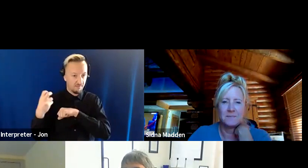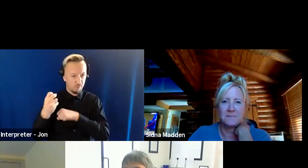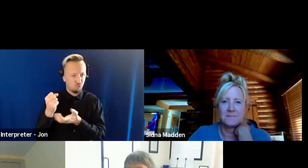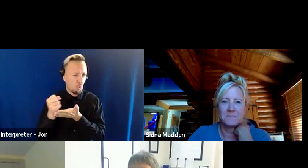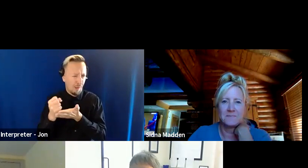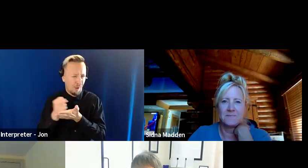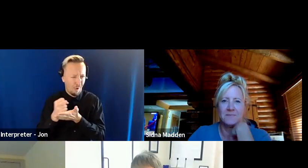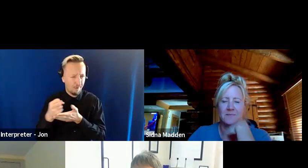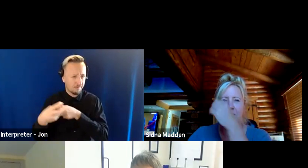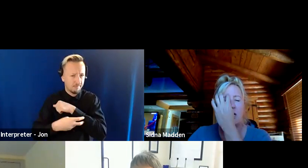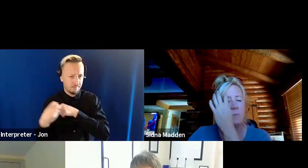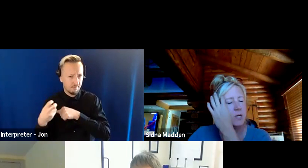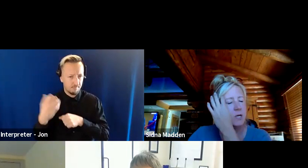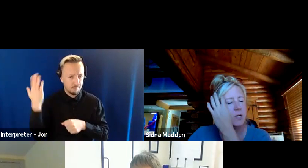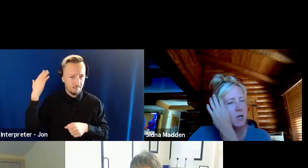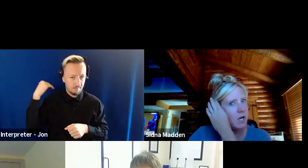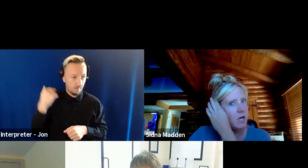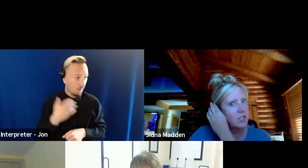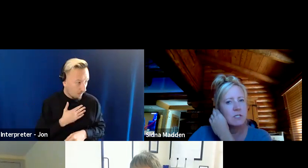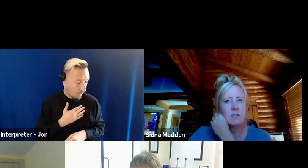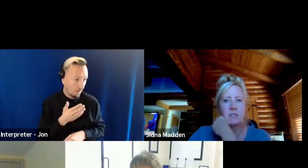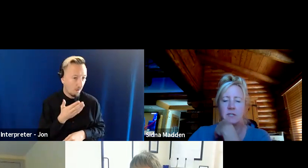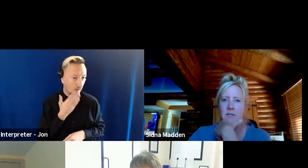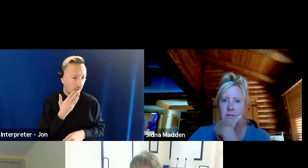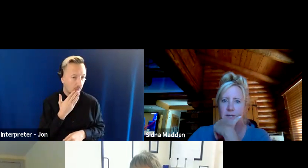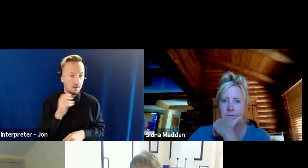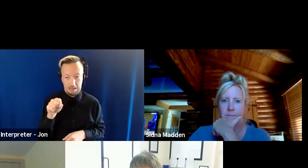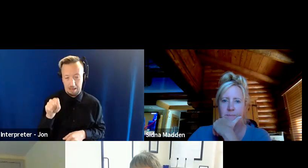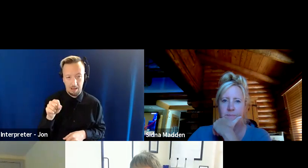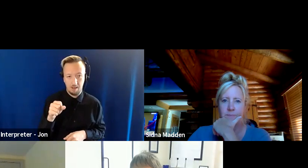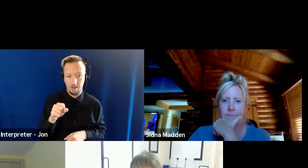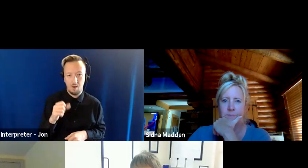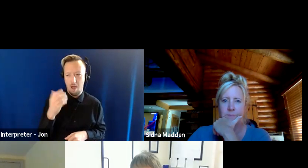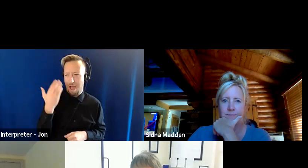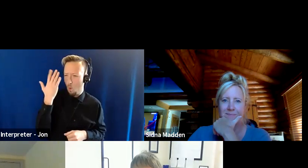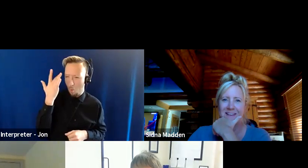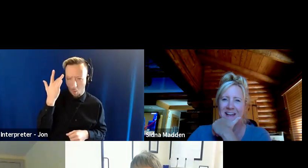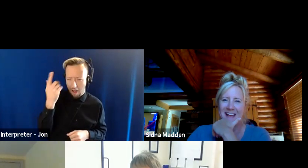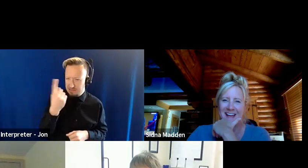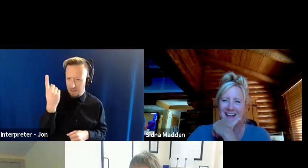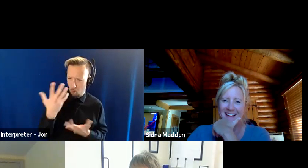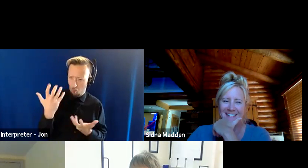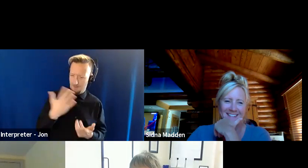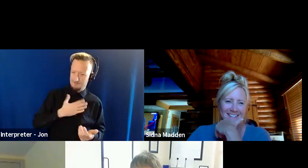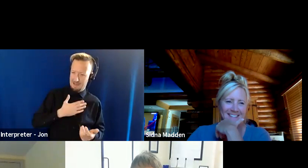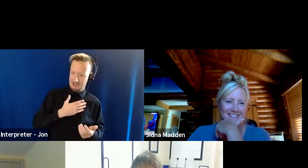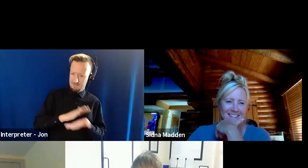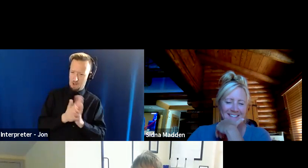card identity stolen. And Oh my I gosh. couldn't figure out why anybody would want to be me.